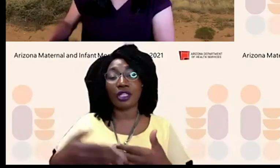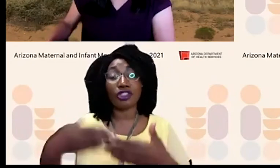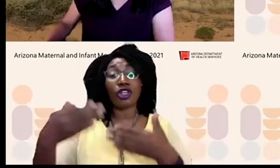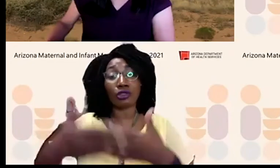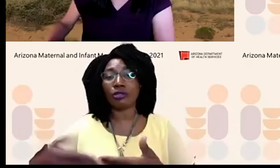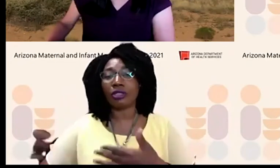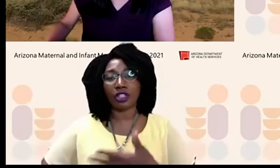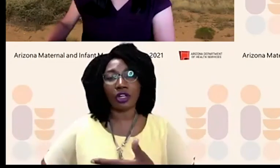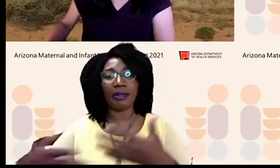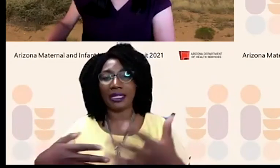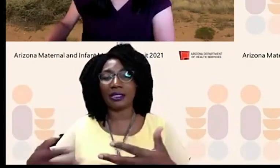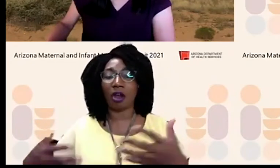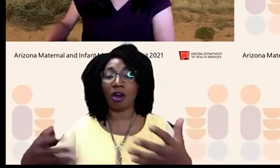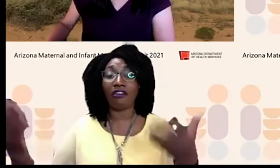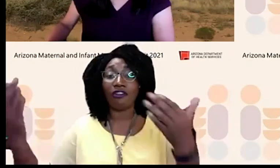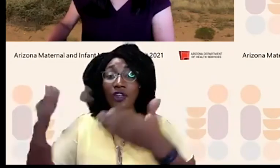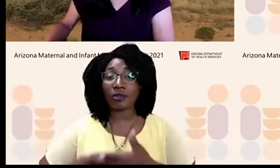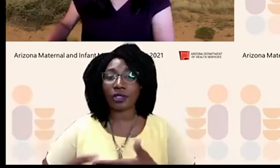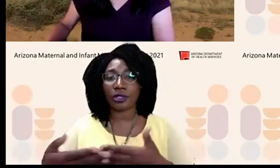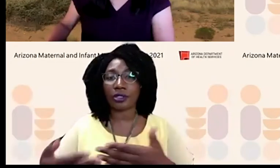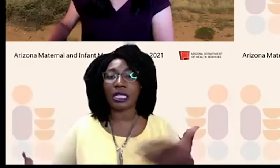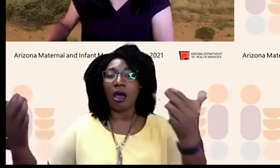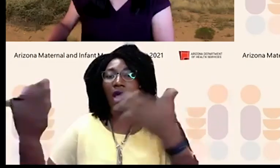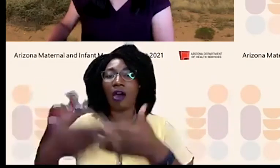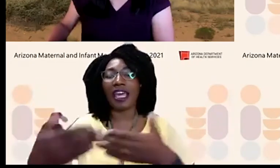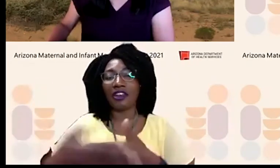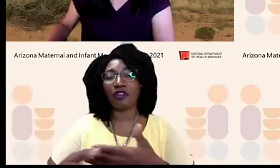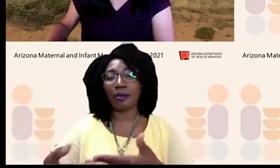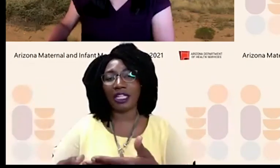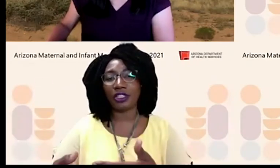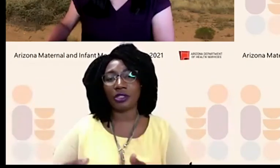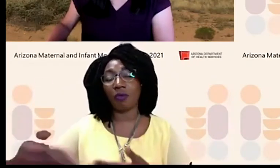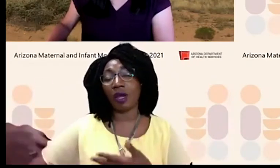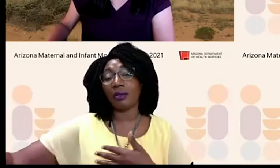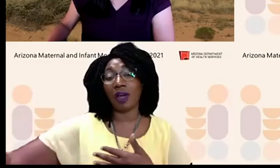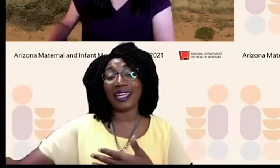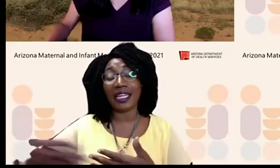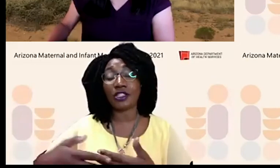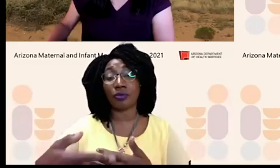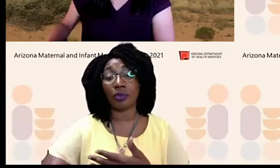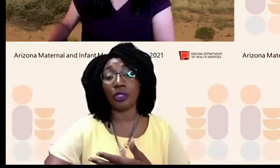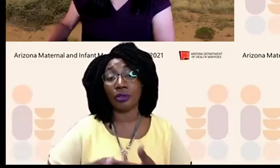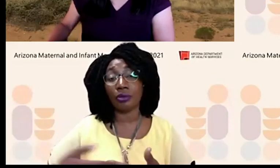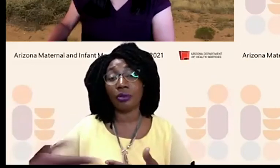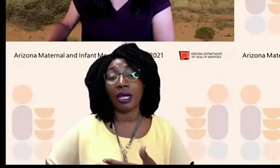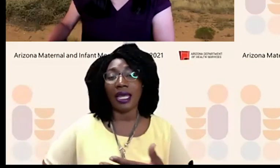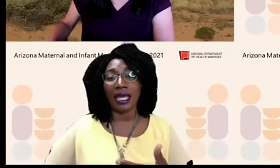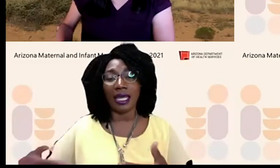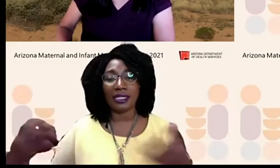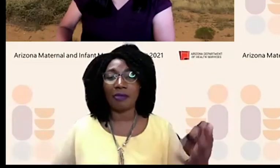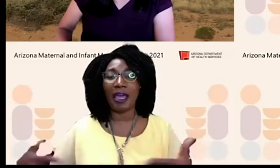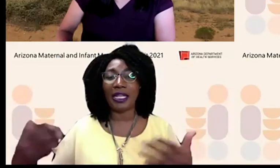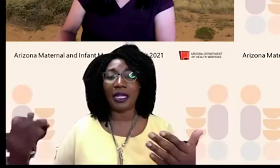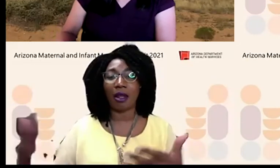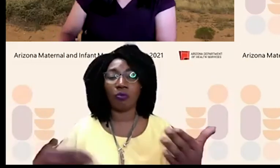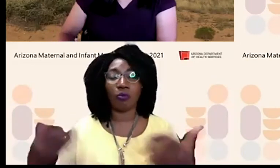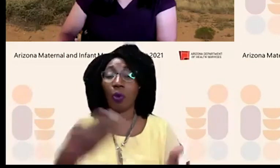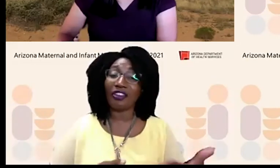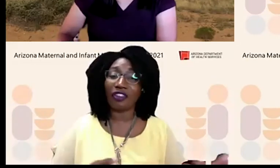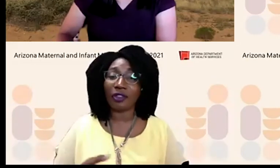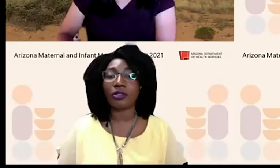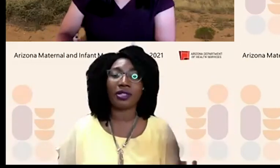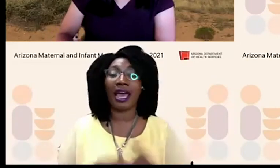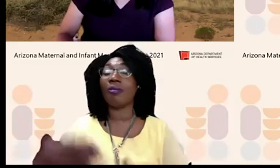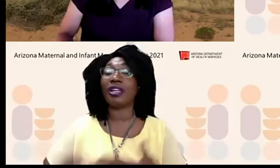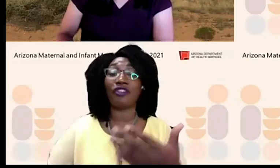those social determinants are filters on that information. So what gets through is dependent on